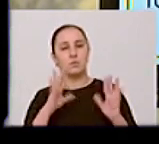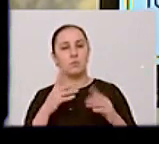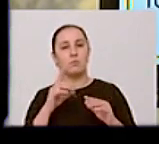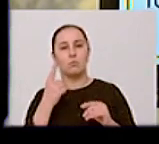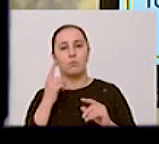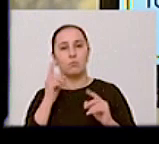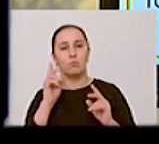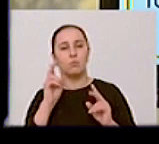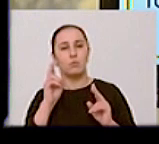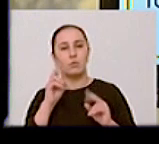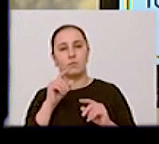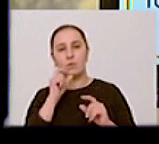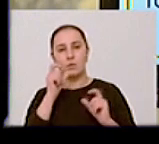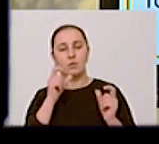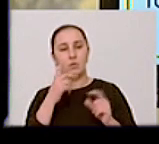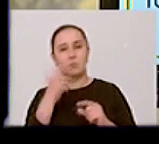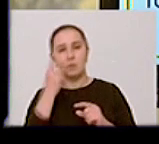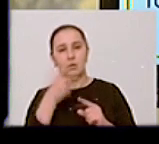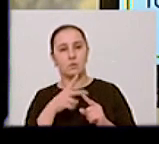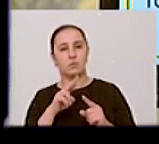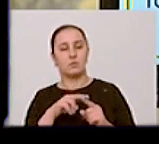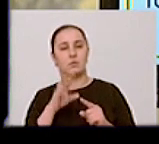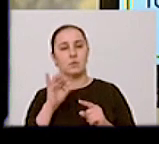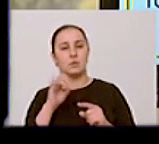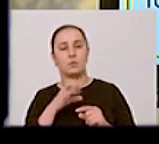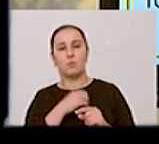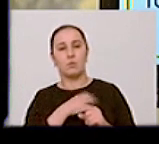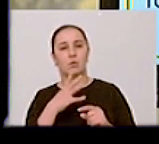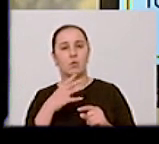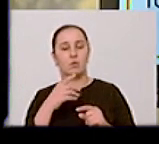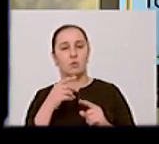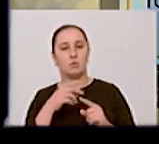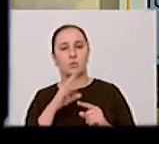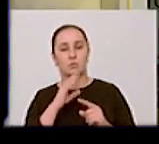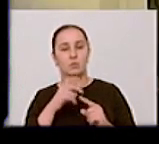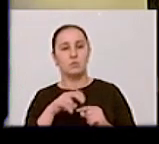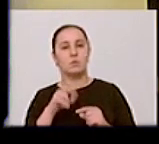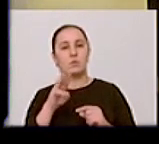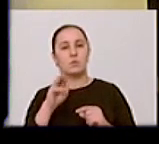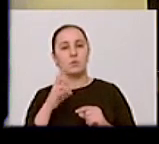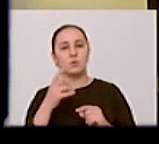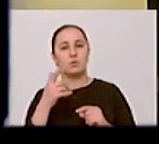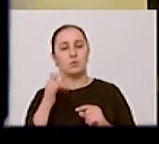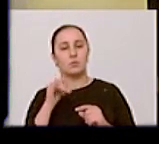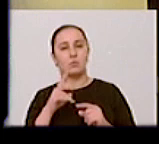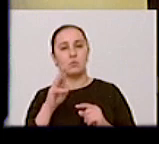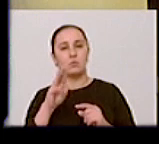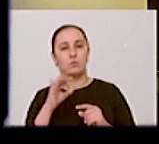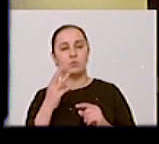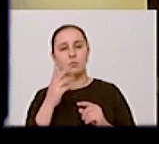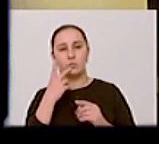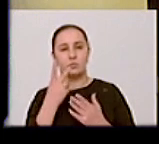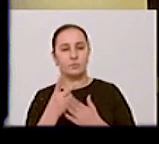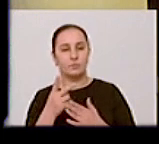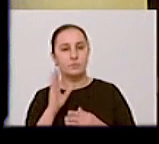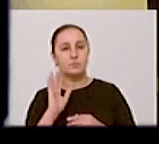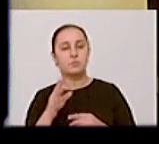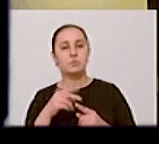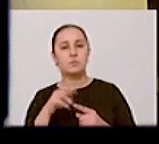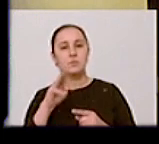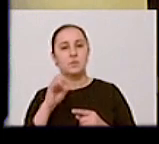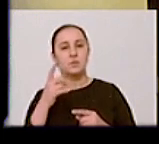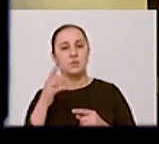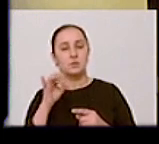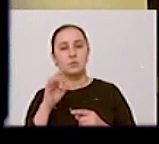Birov dod deydi." Bir erkak ila boy xotin kirarlar. Tangriqul ila Toshmurodni ko'rarlar.